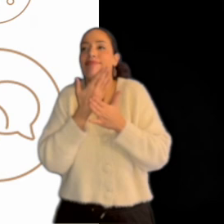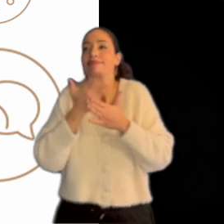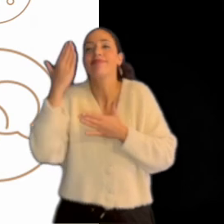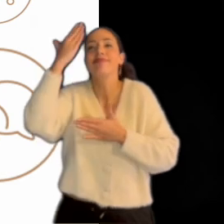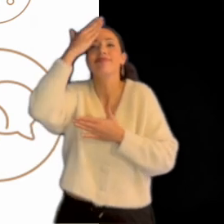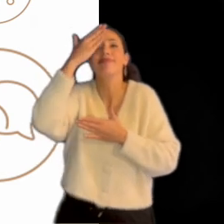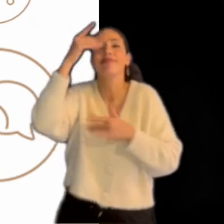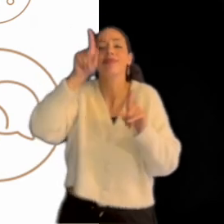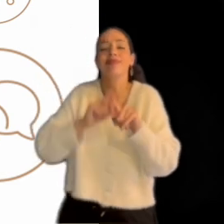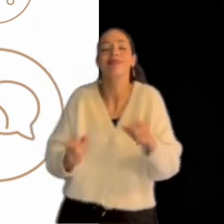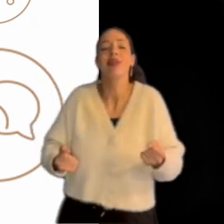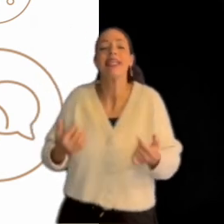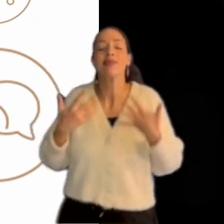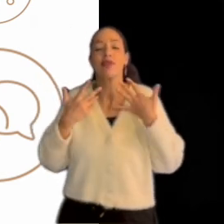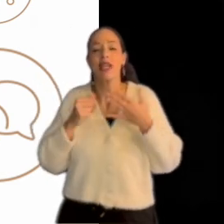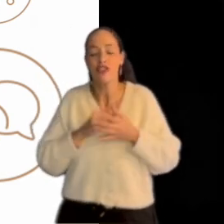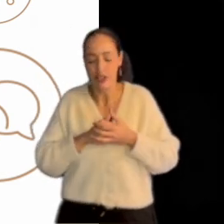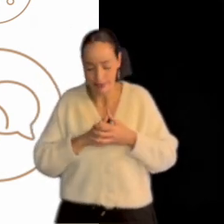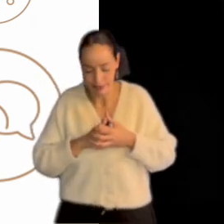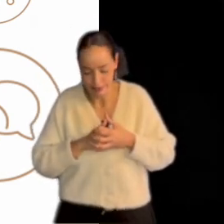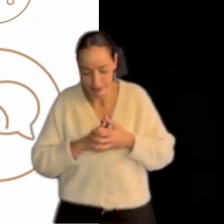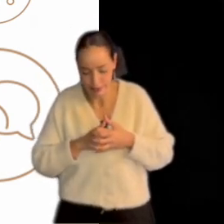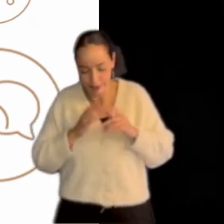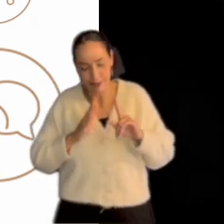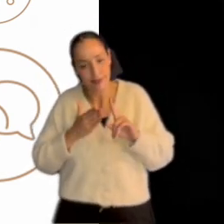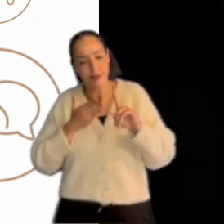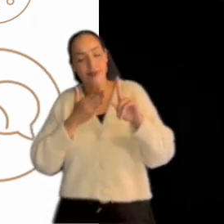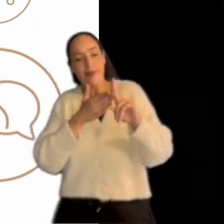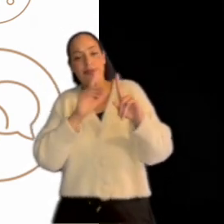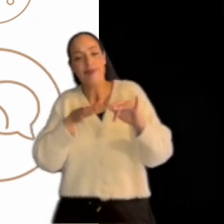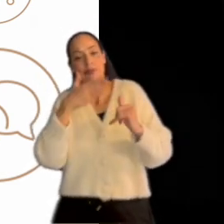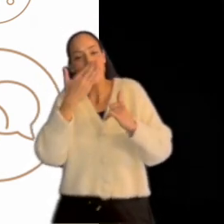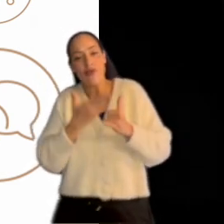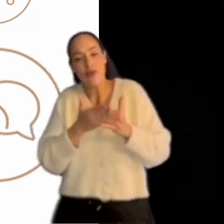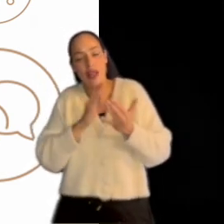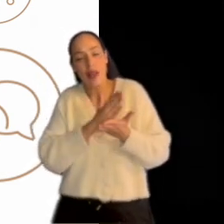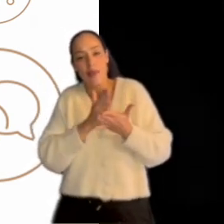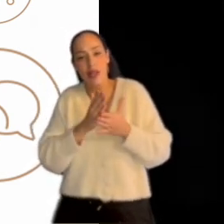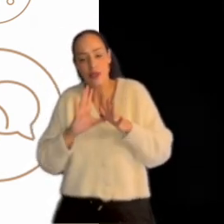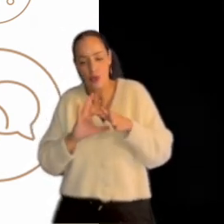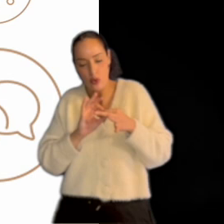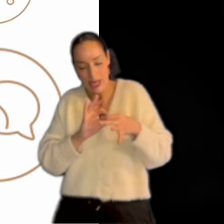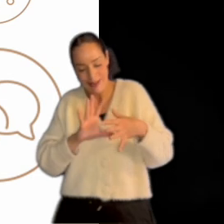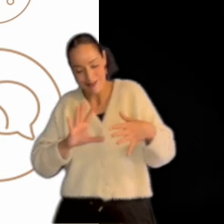what supports them to cope, based on an understanding of the uniqueness of their needs.